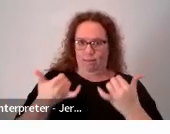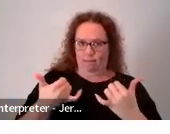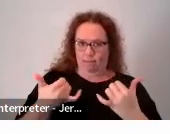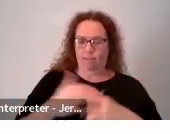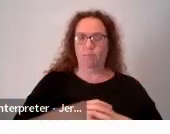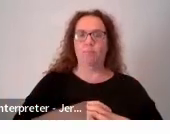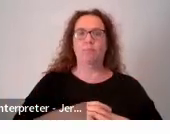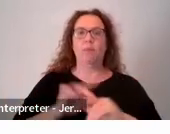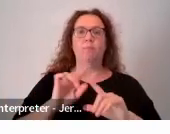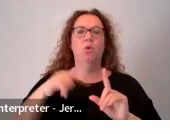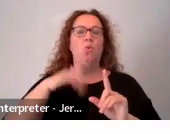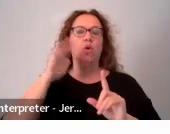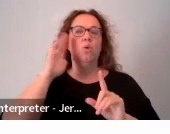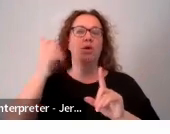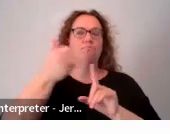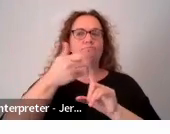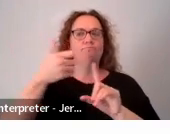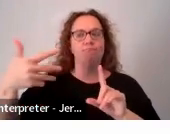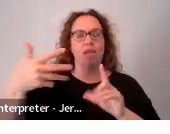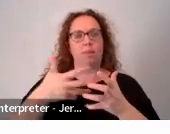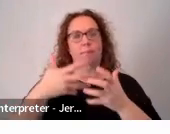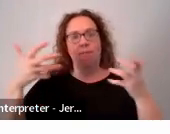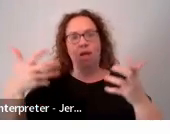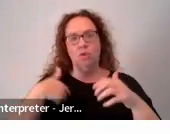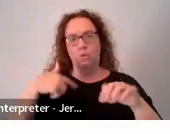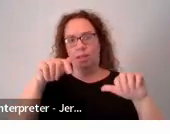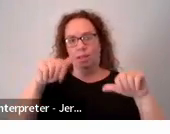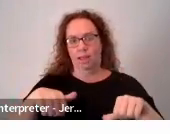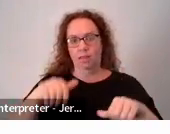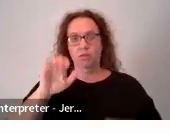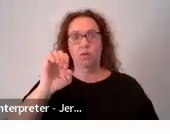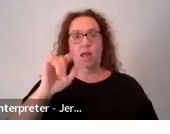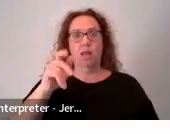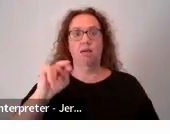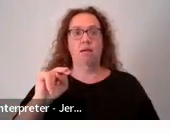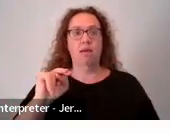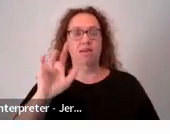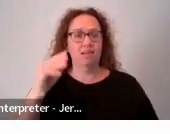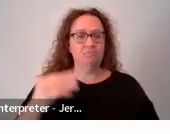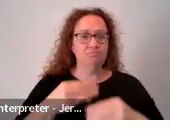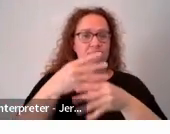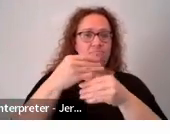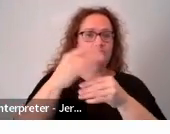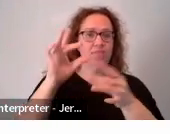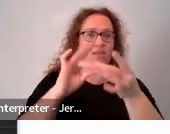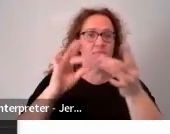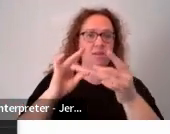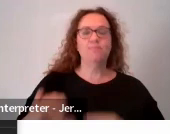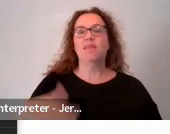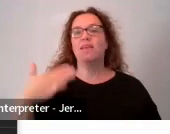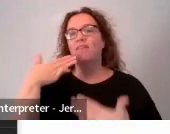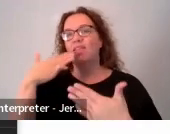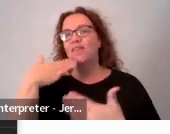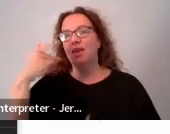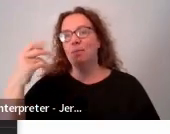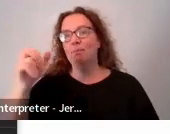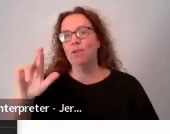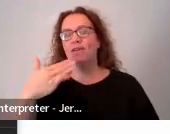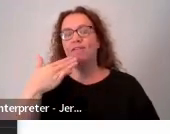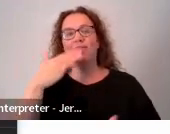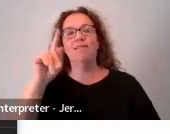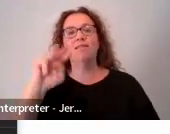will give as much information as we can. So, Elion, if you'd like to jump back in. Yeah, thanks, Peter, and thanks, Tom, for